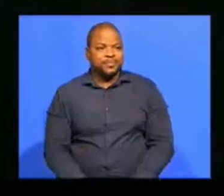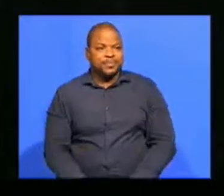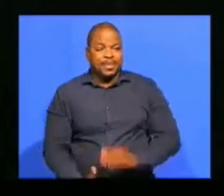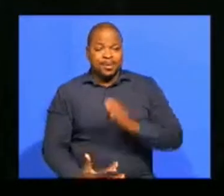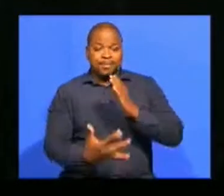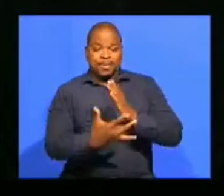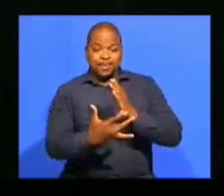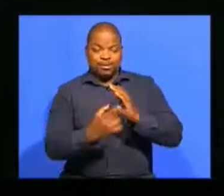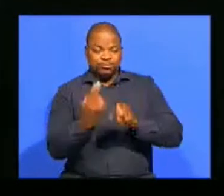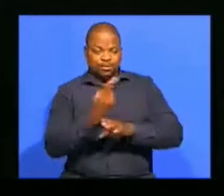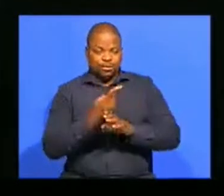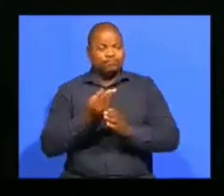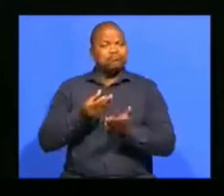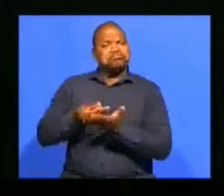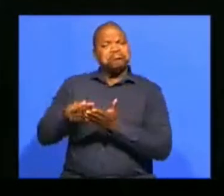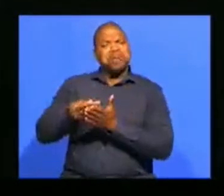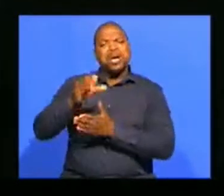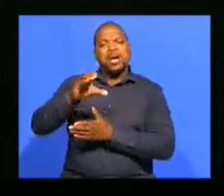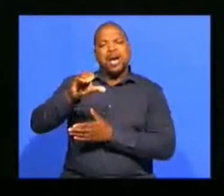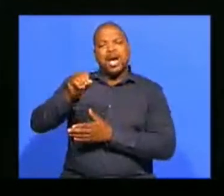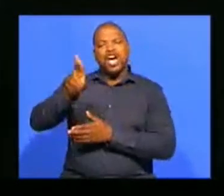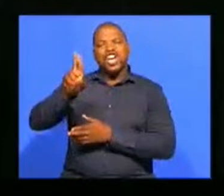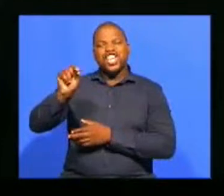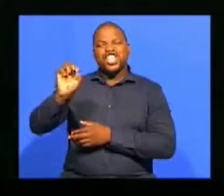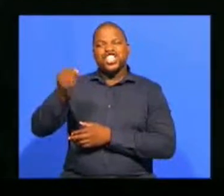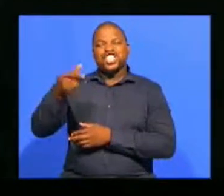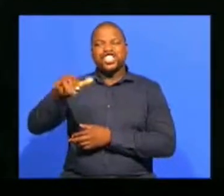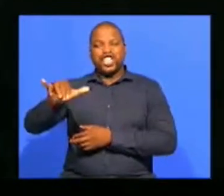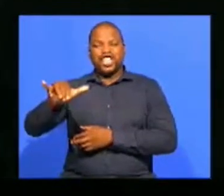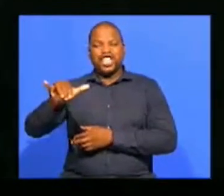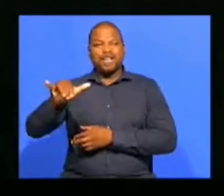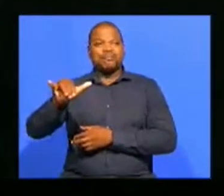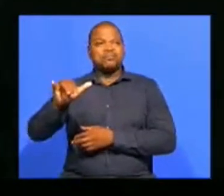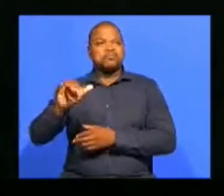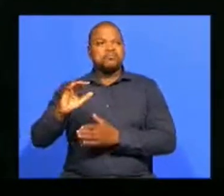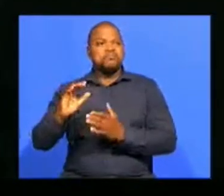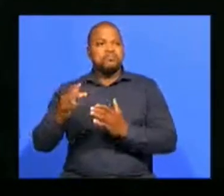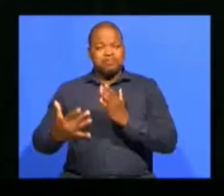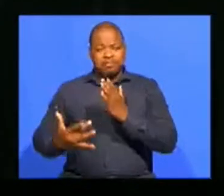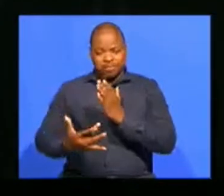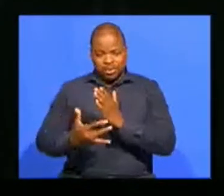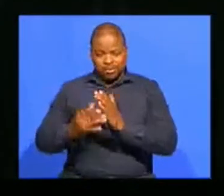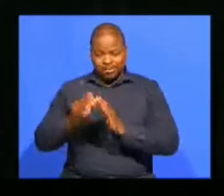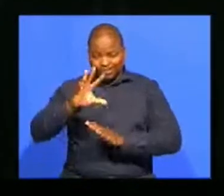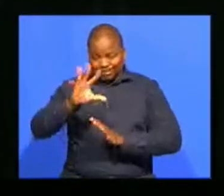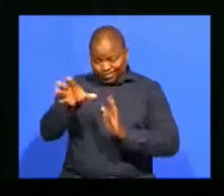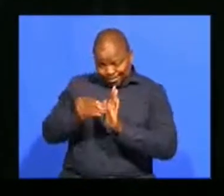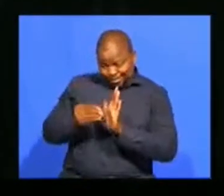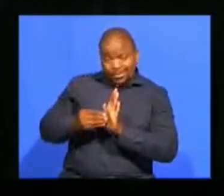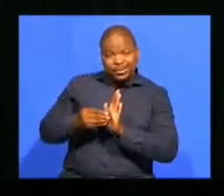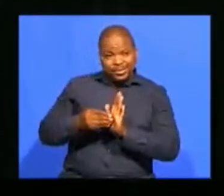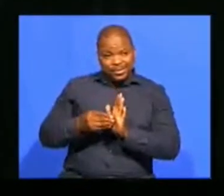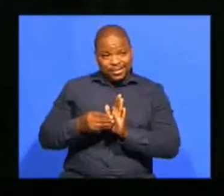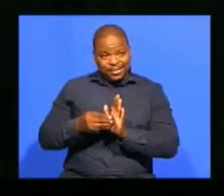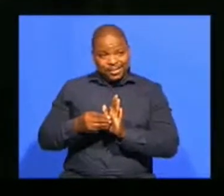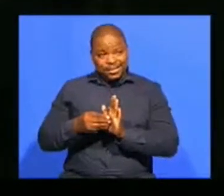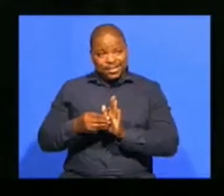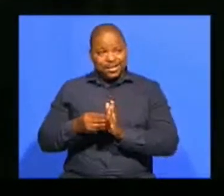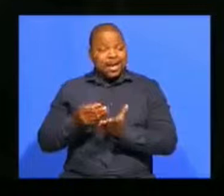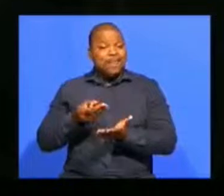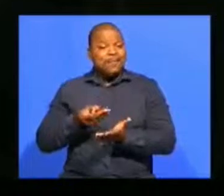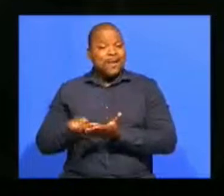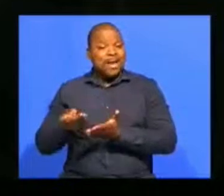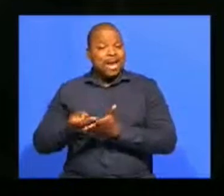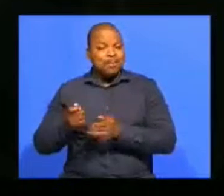digital currency, and digitizing our currencies, and